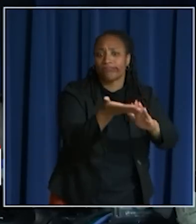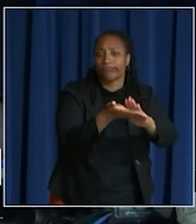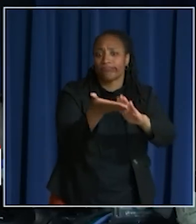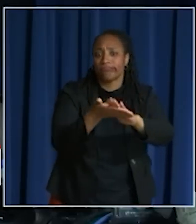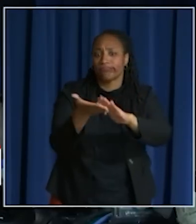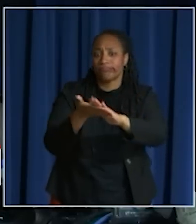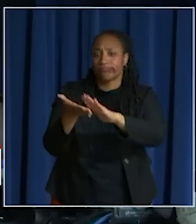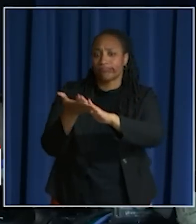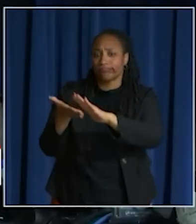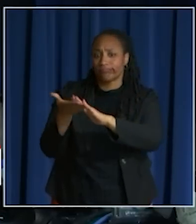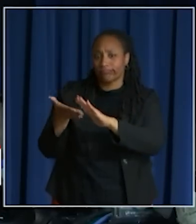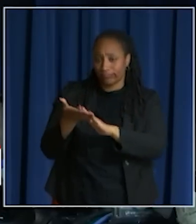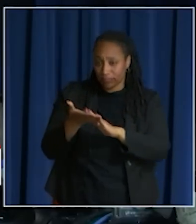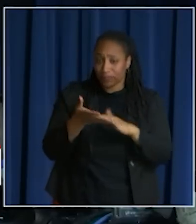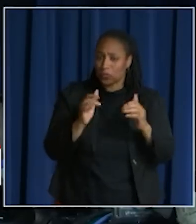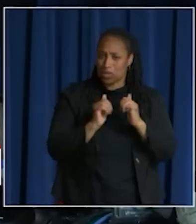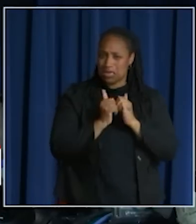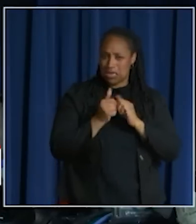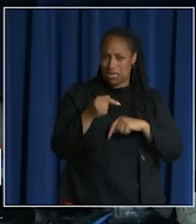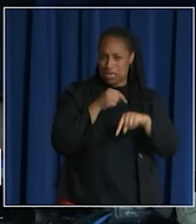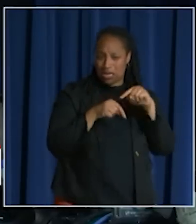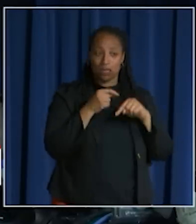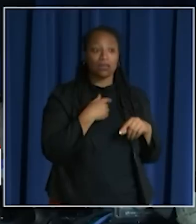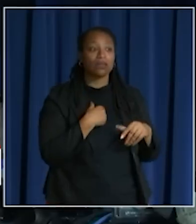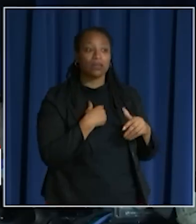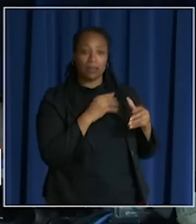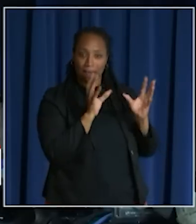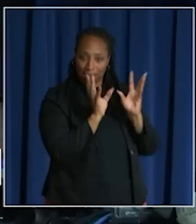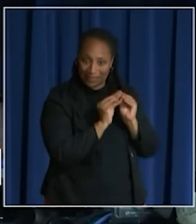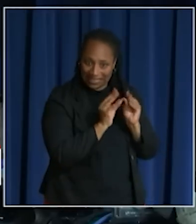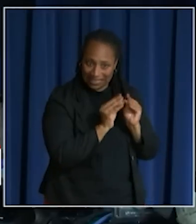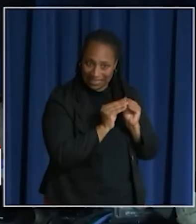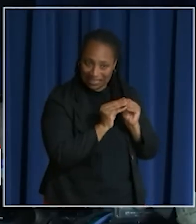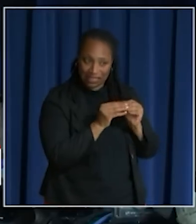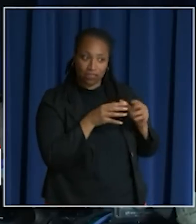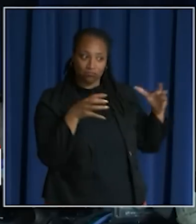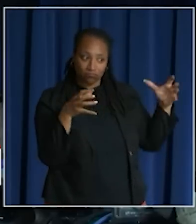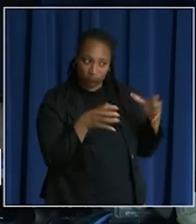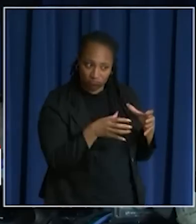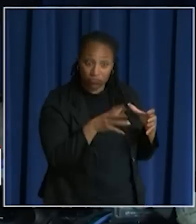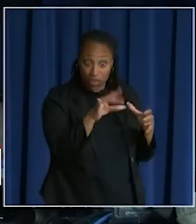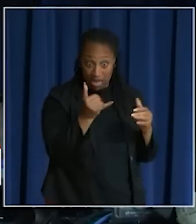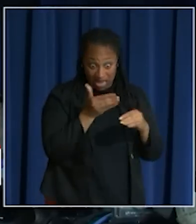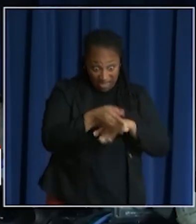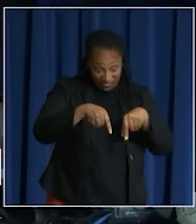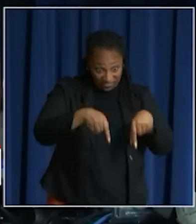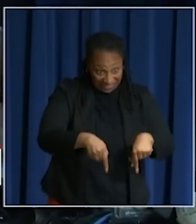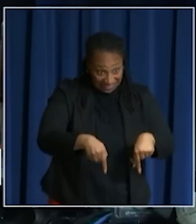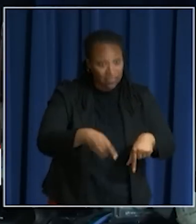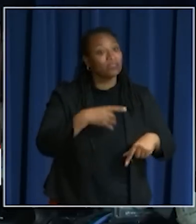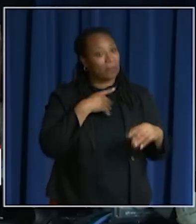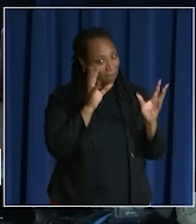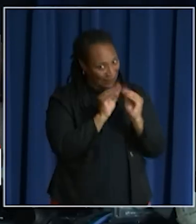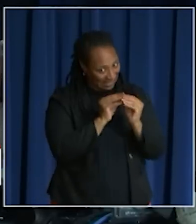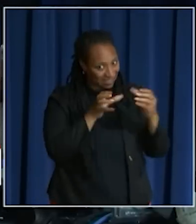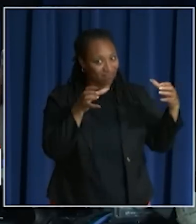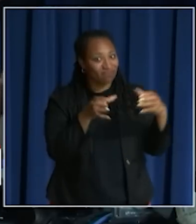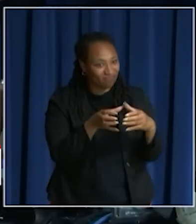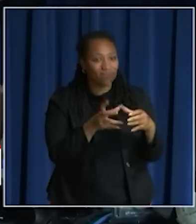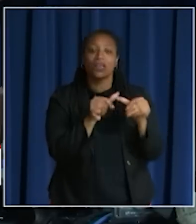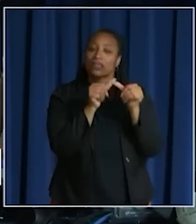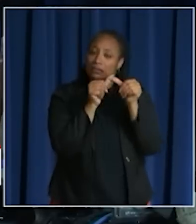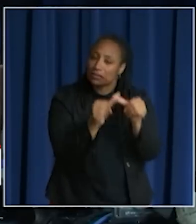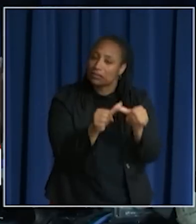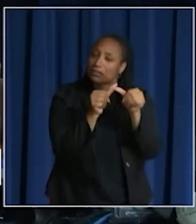right after this meeting, and we will be able to create an operational plan for our city that will continue to keep our city safe. Chief Smith, I just have one